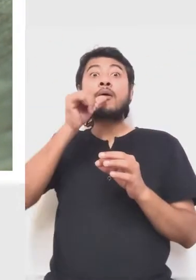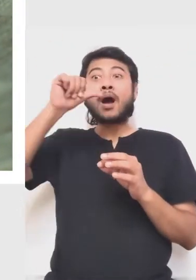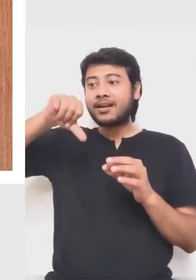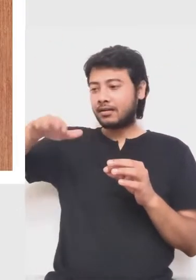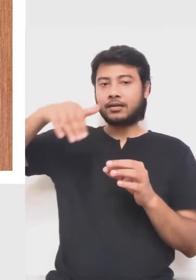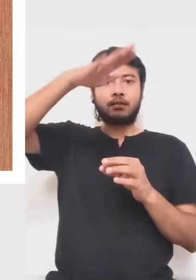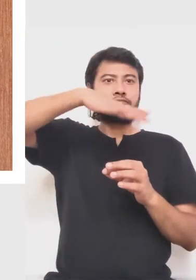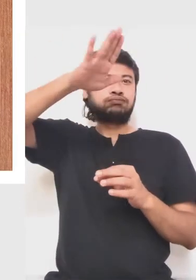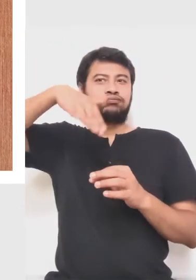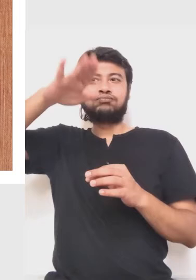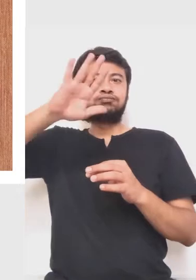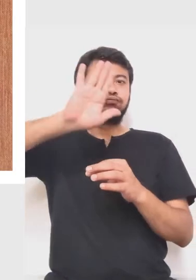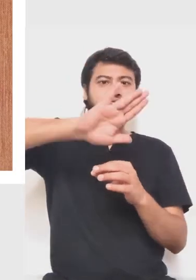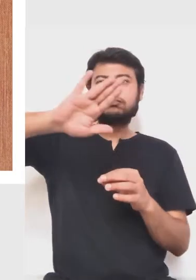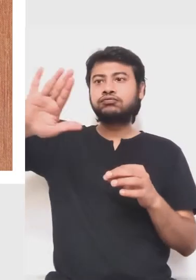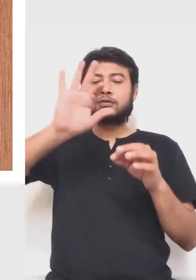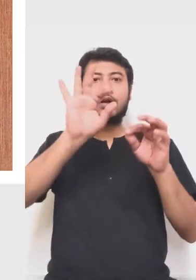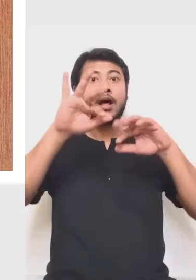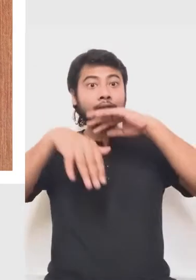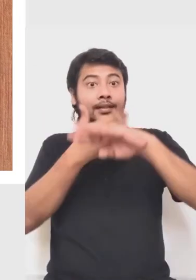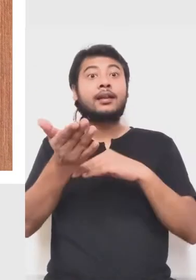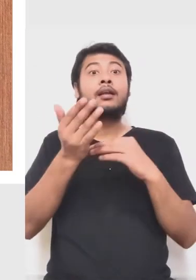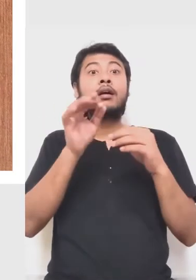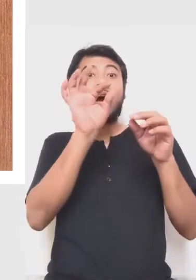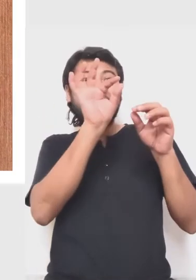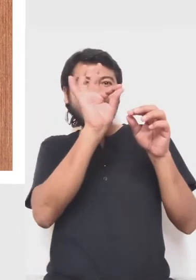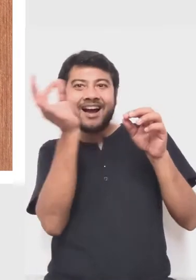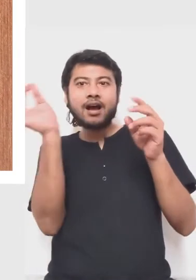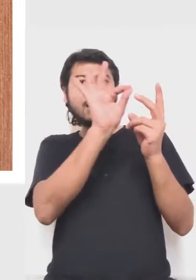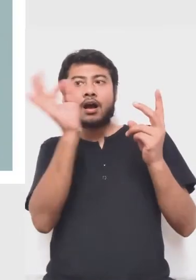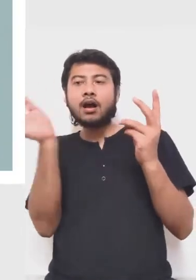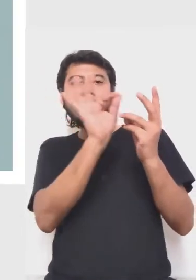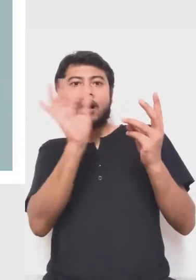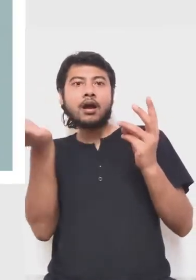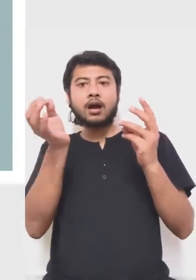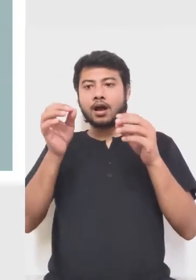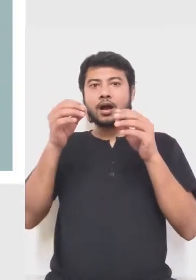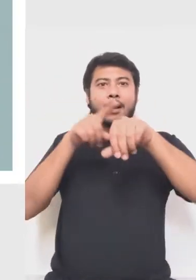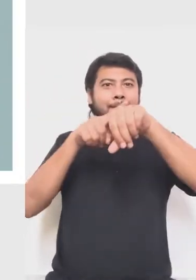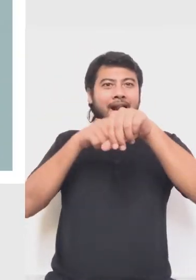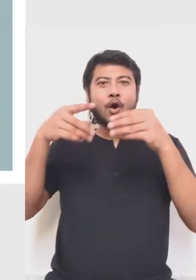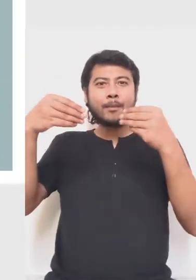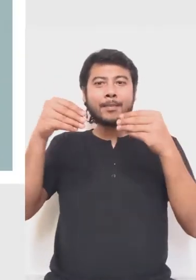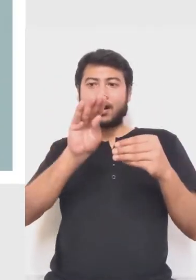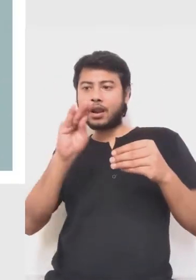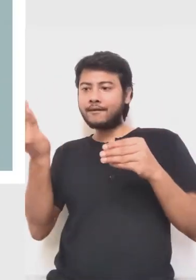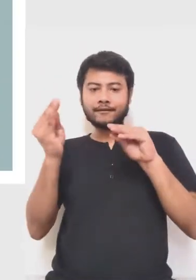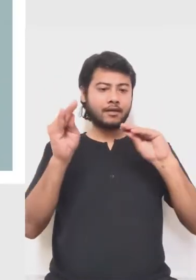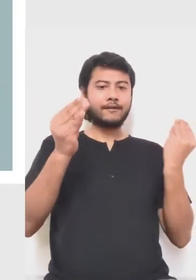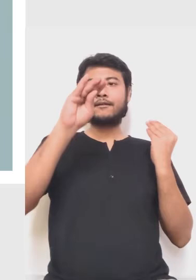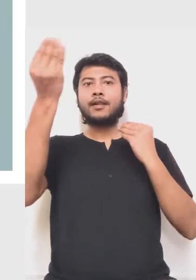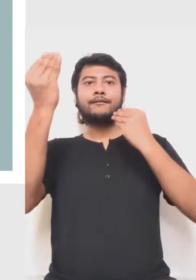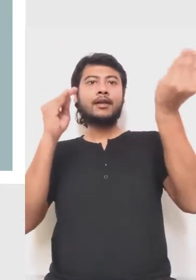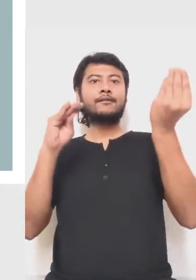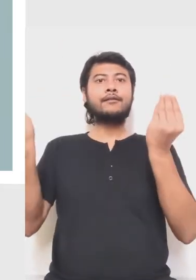slowly receded, giving way to colored jute. The method of layering jute, paper, and watercolor paint on